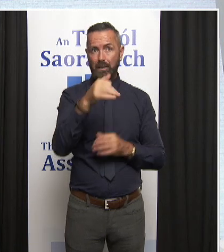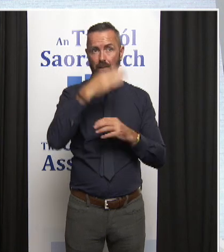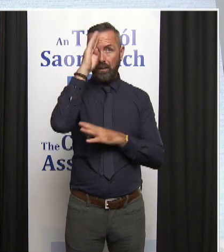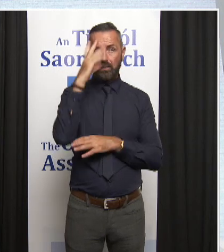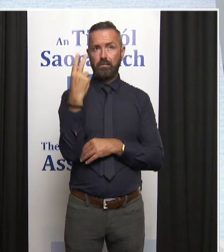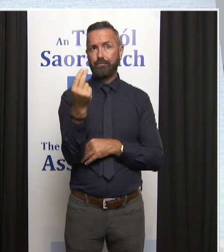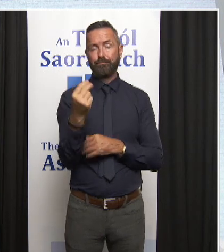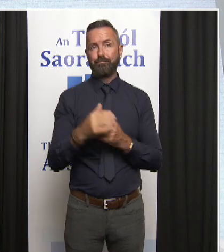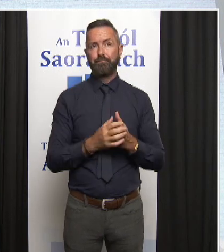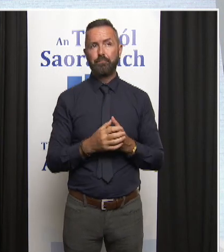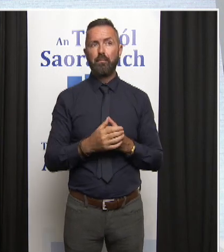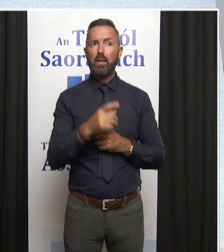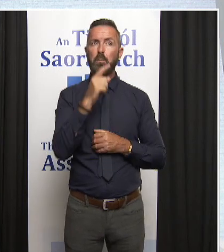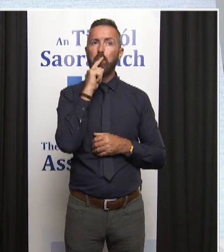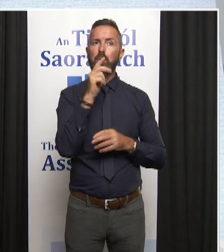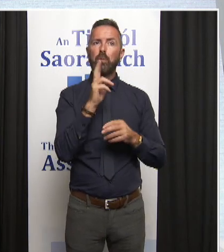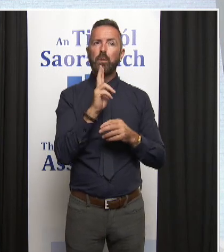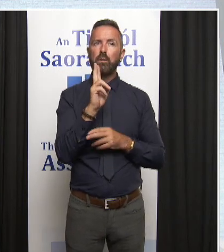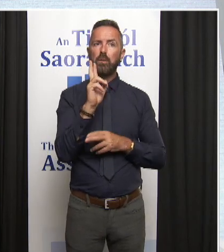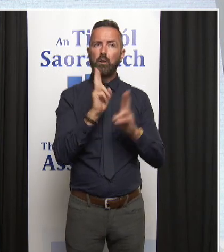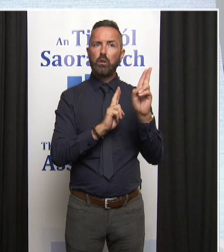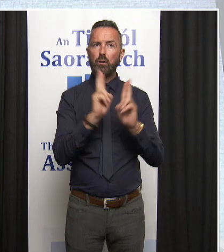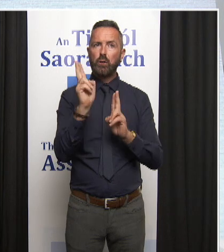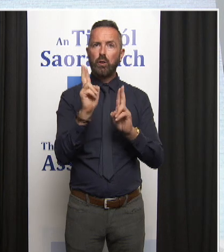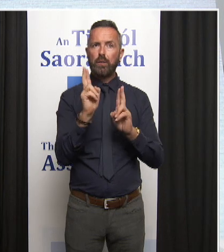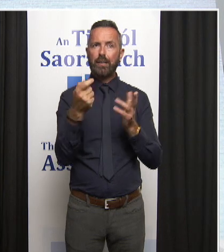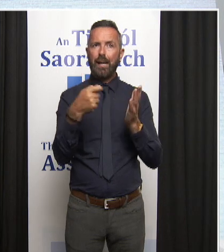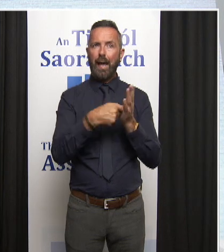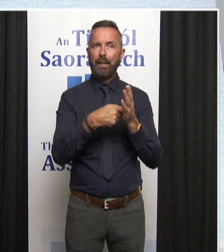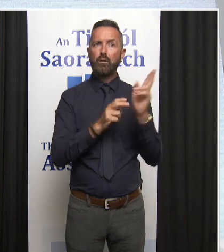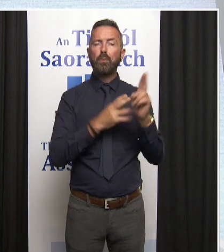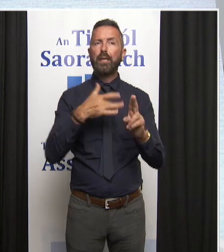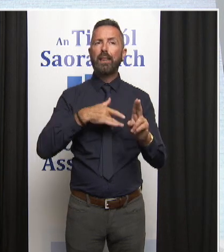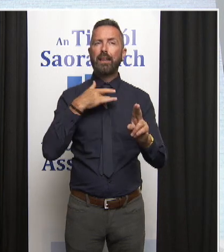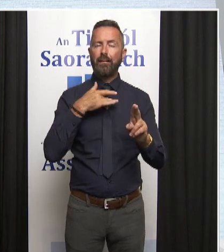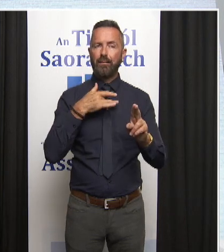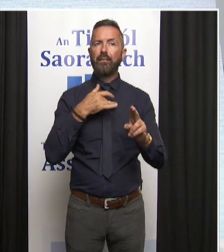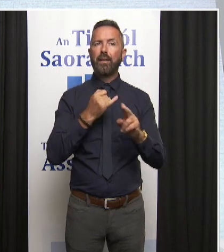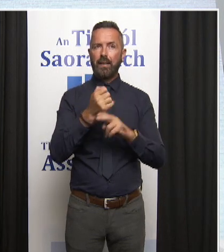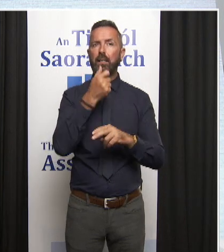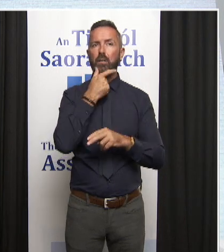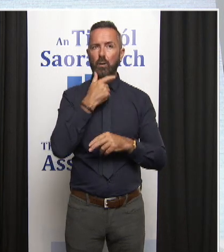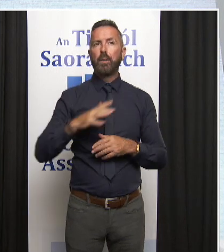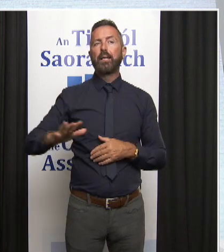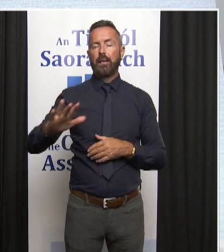should add that they should be resident within the Dublin